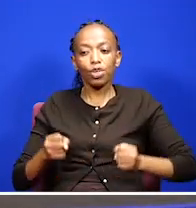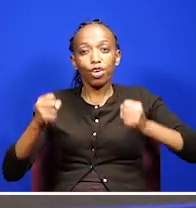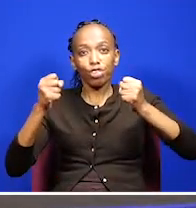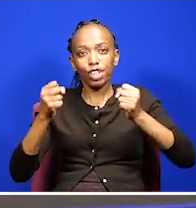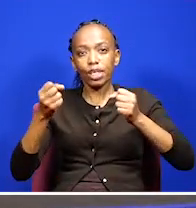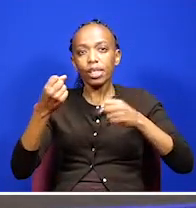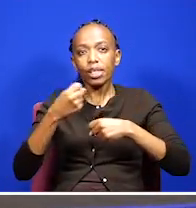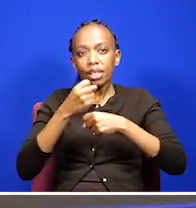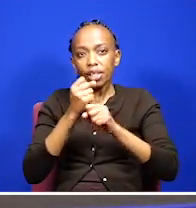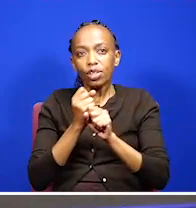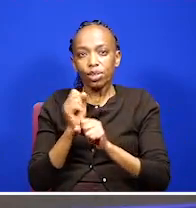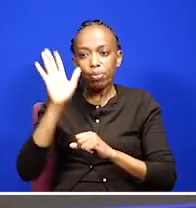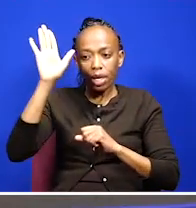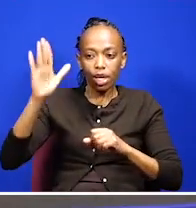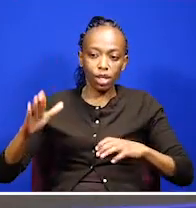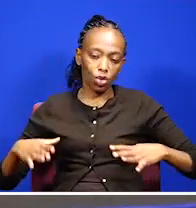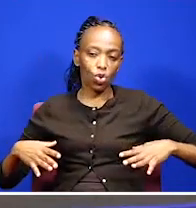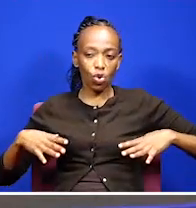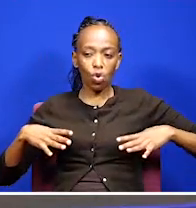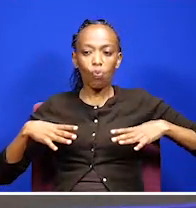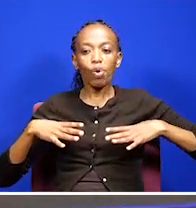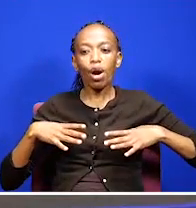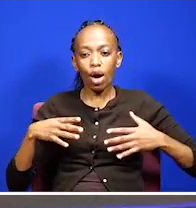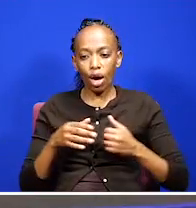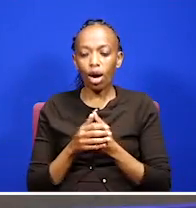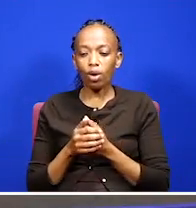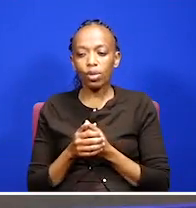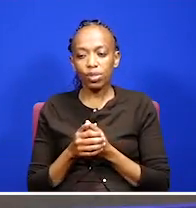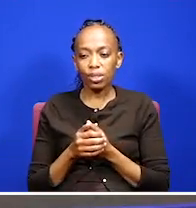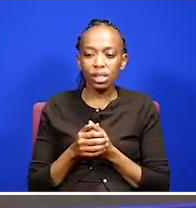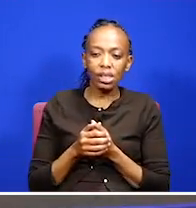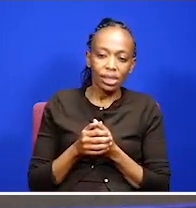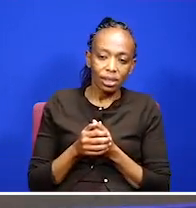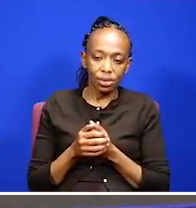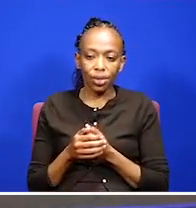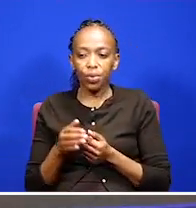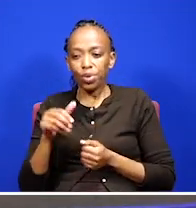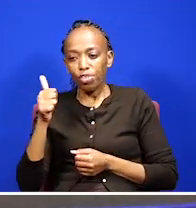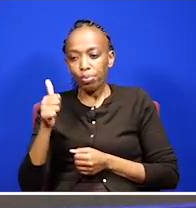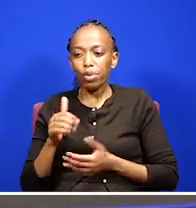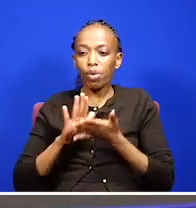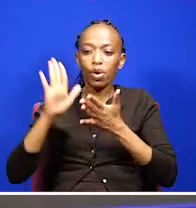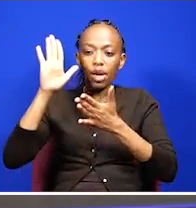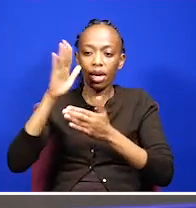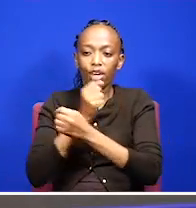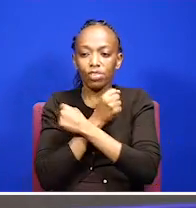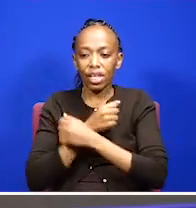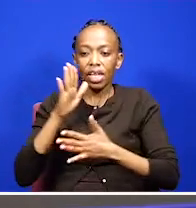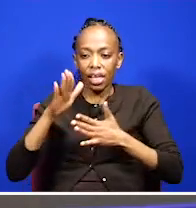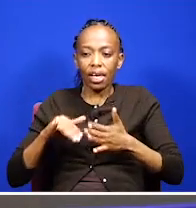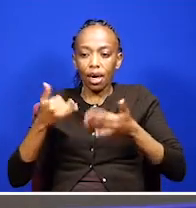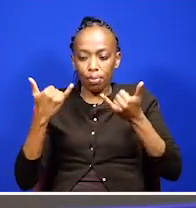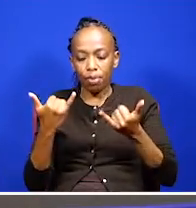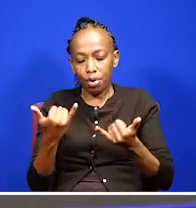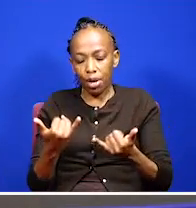take a trophy to make you proud. And I'll never be more loved